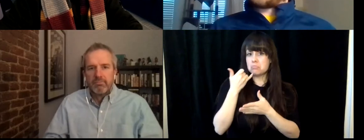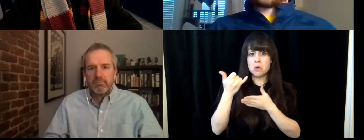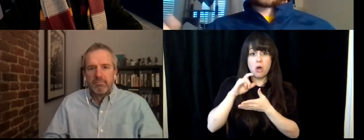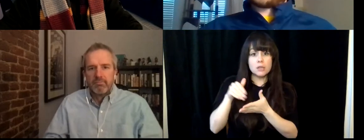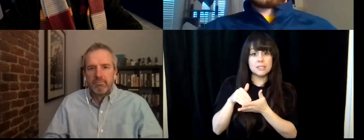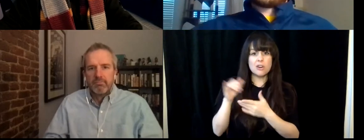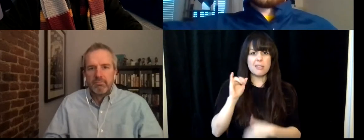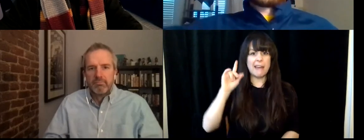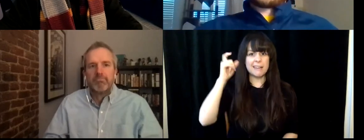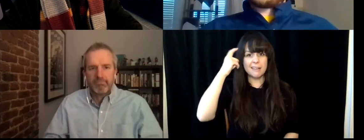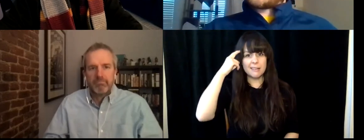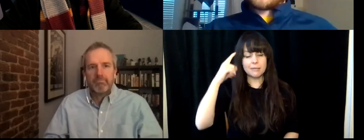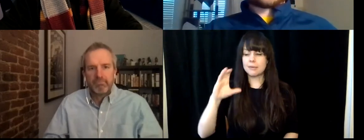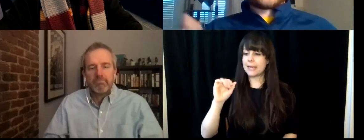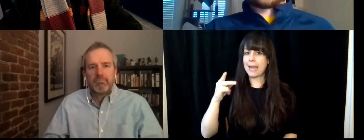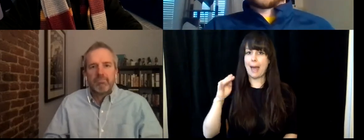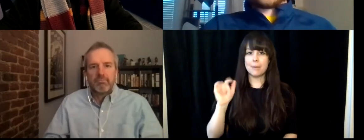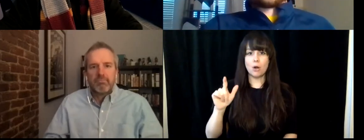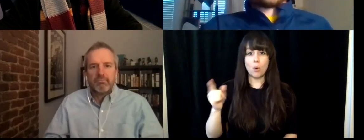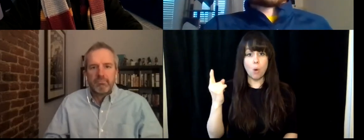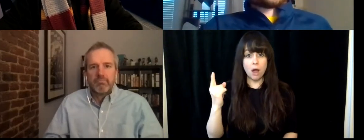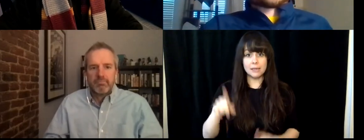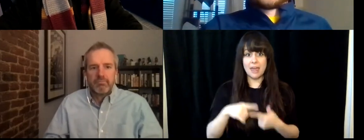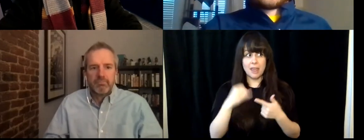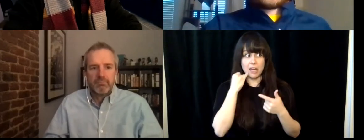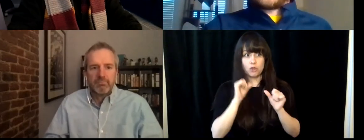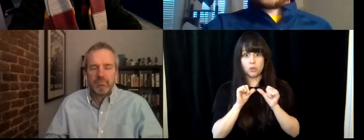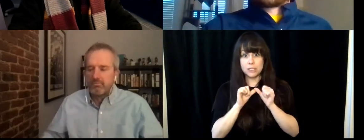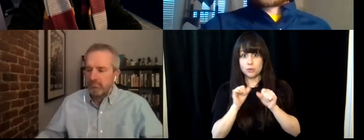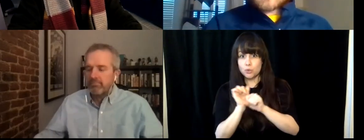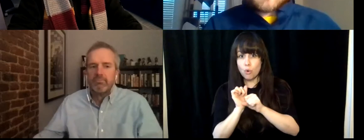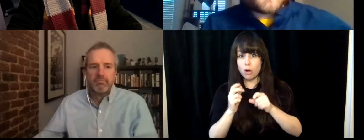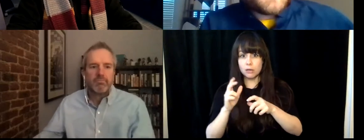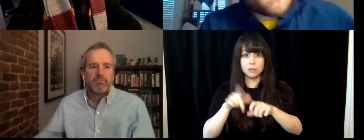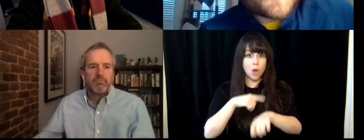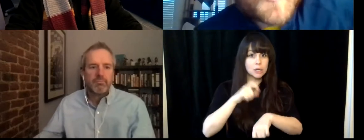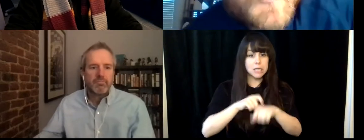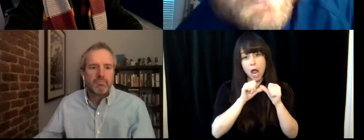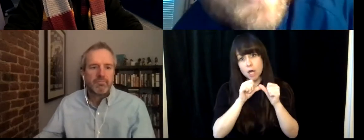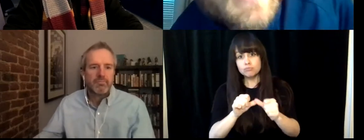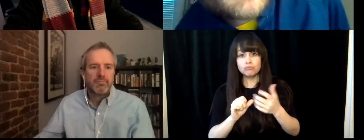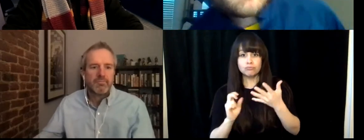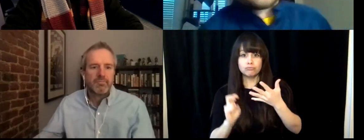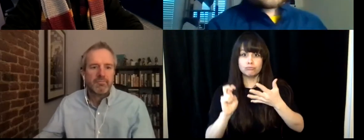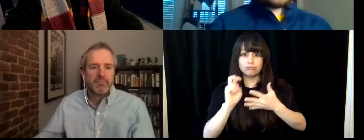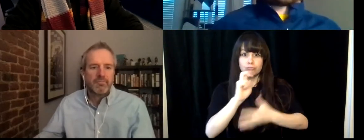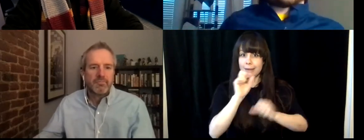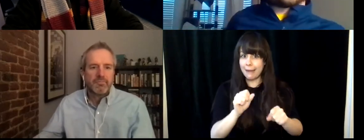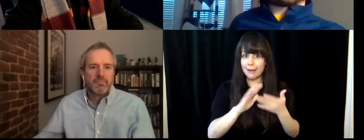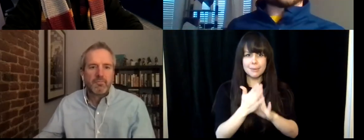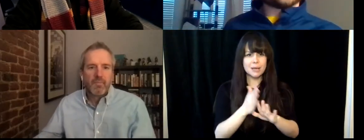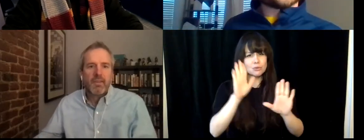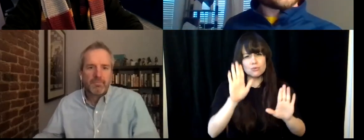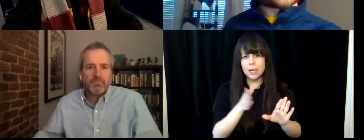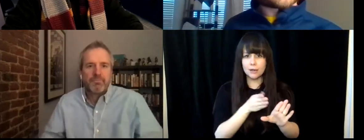time and you just continue to move up within that company, it can really become a great career. Jim, let's turn it